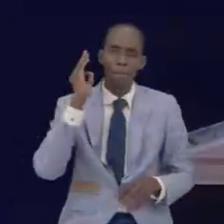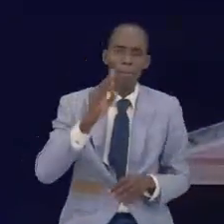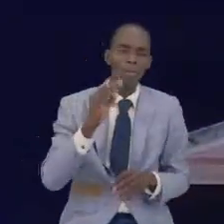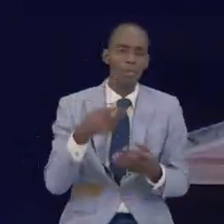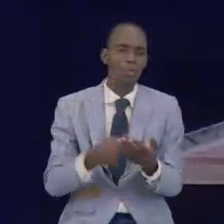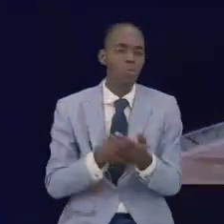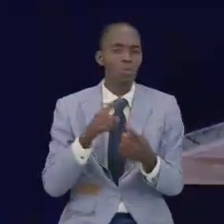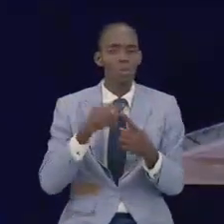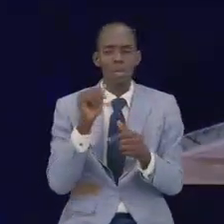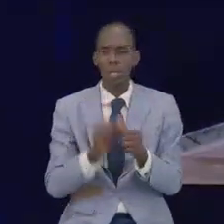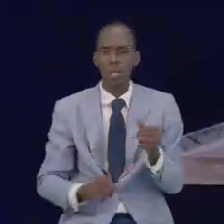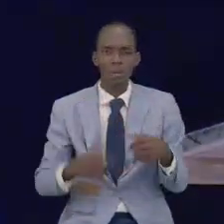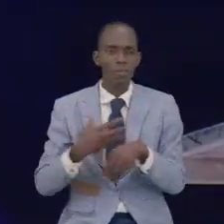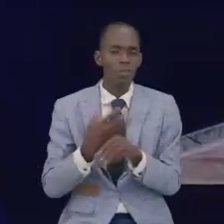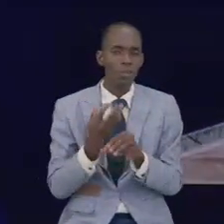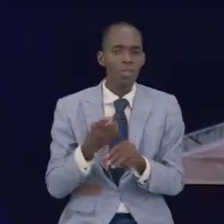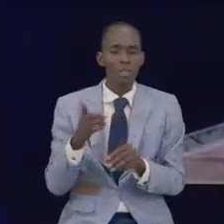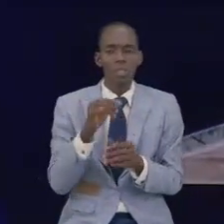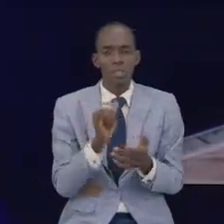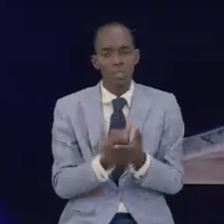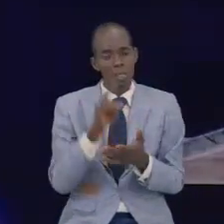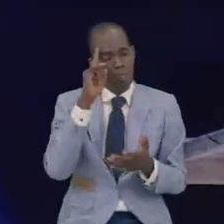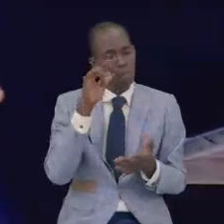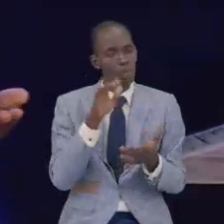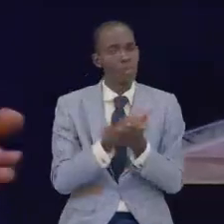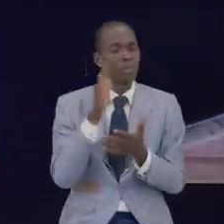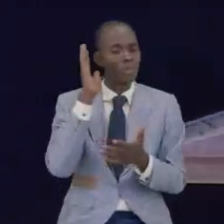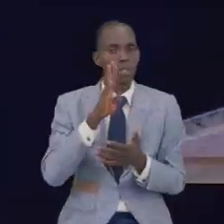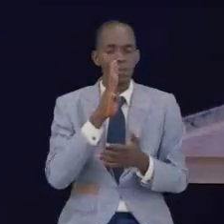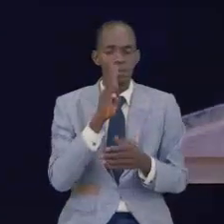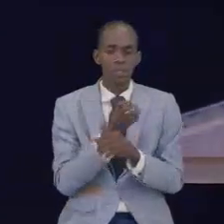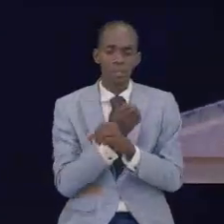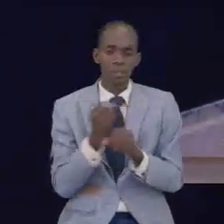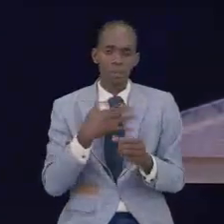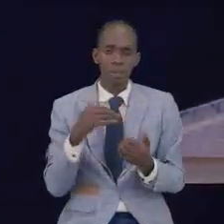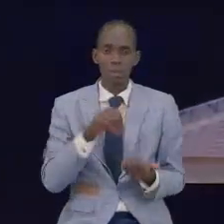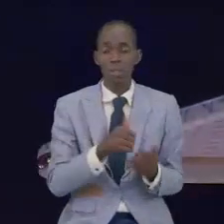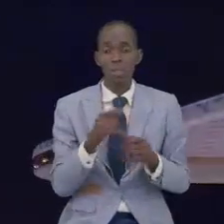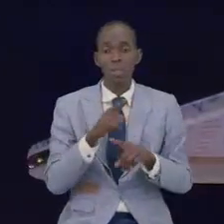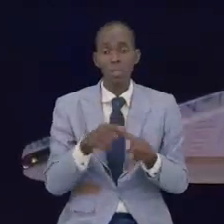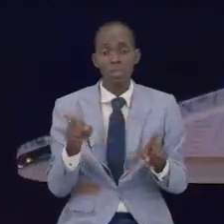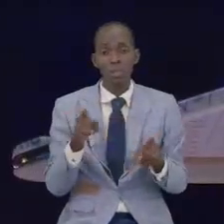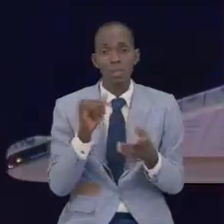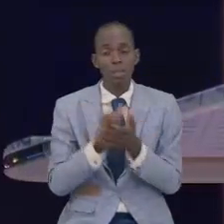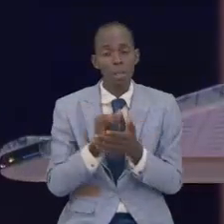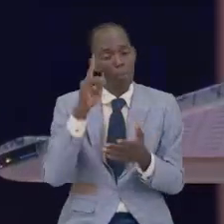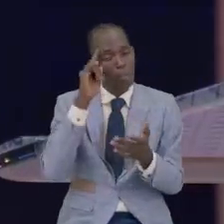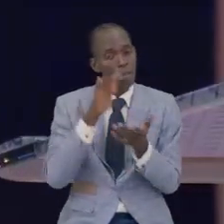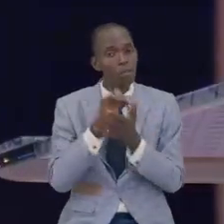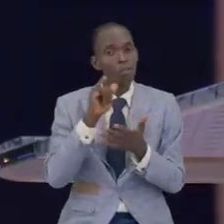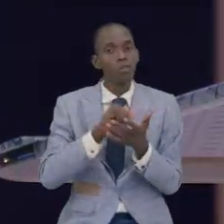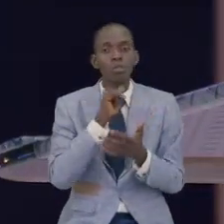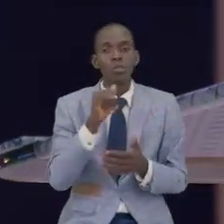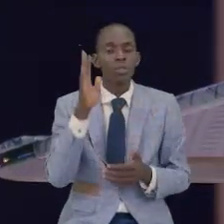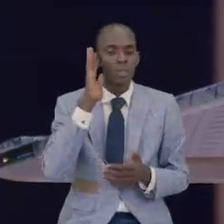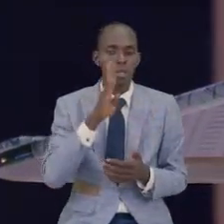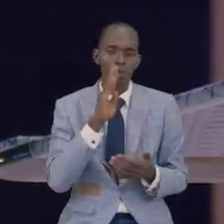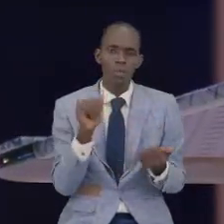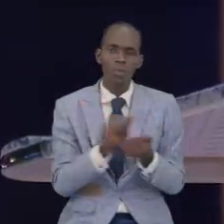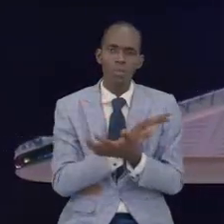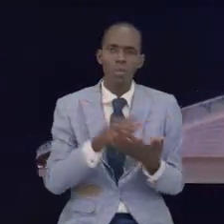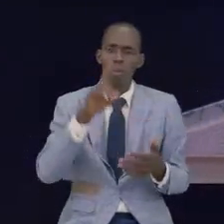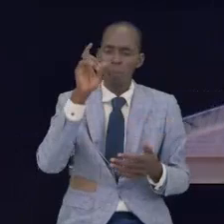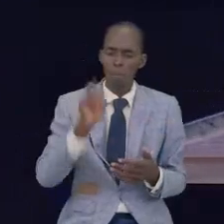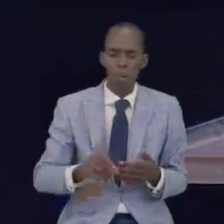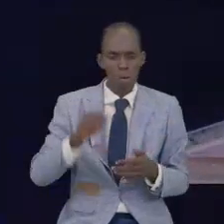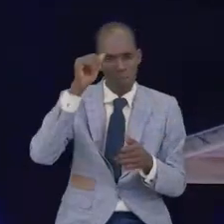shall be saved. He that believeth not shall be damned. We must remember the doctrines of the word of God. And then